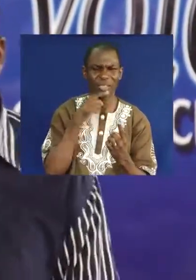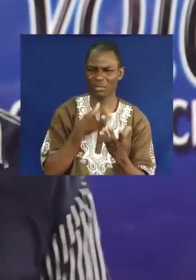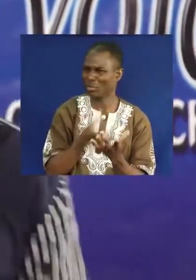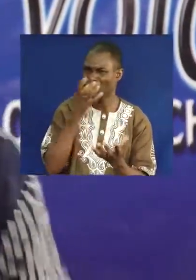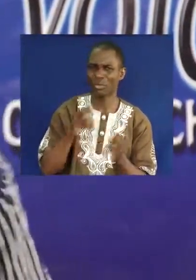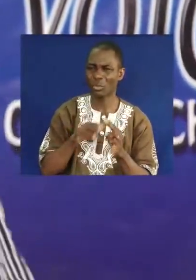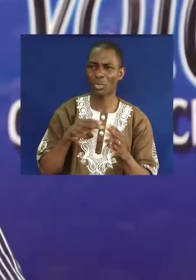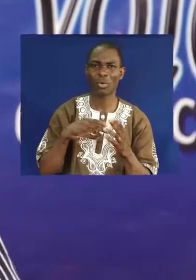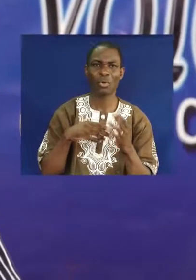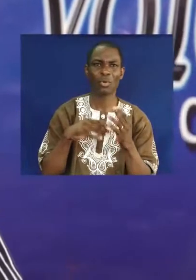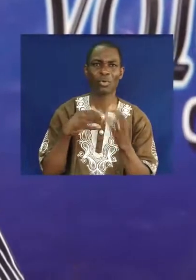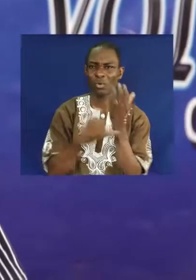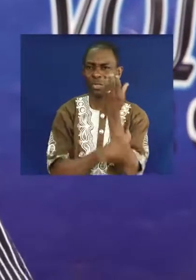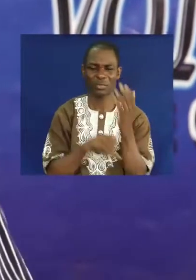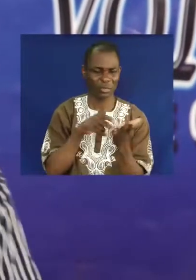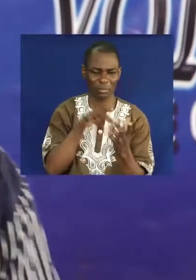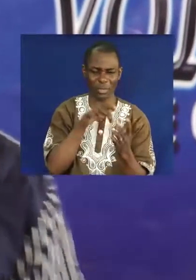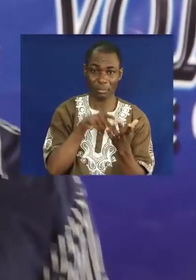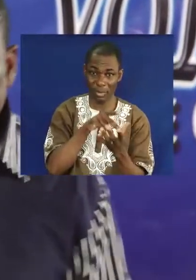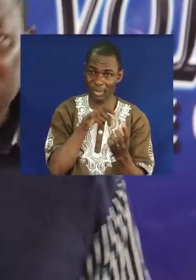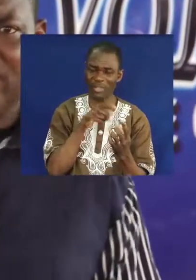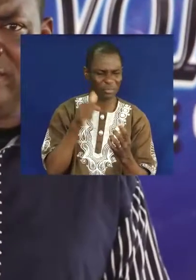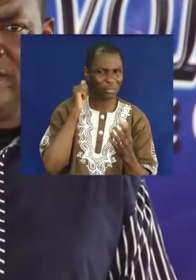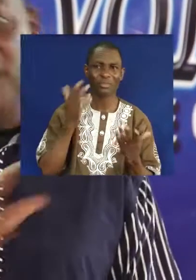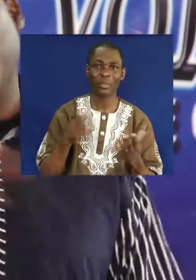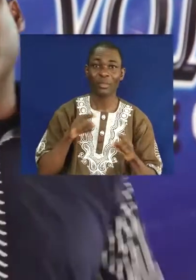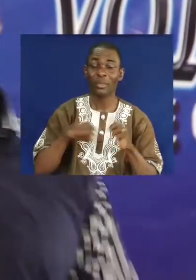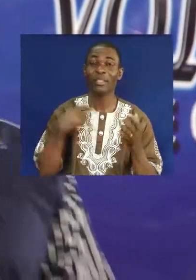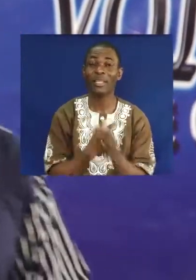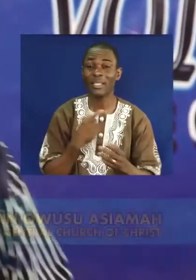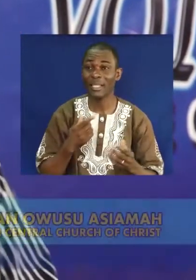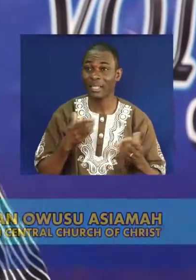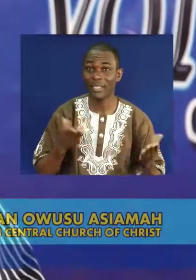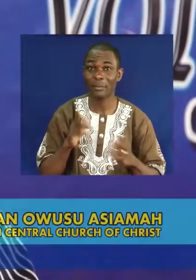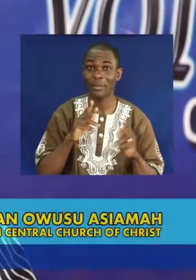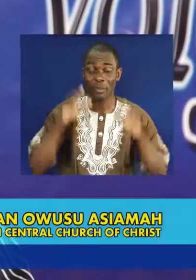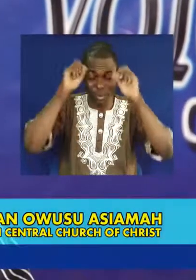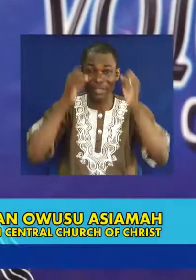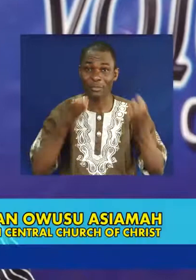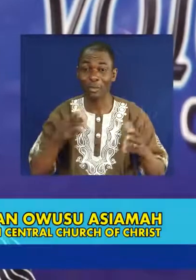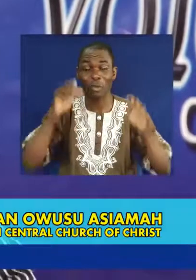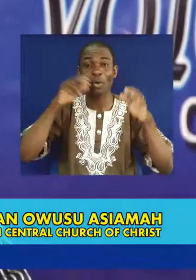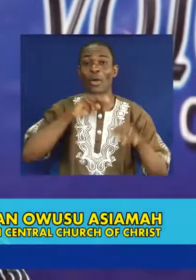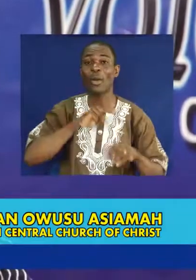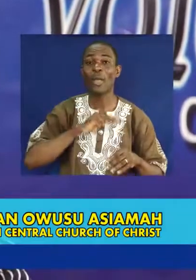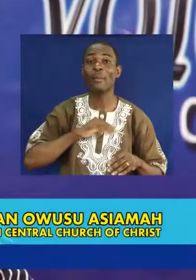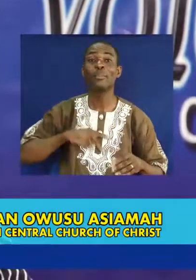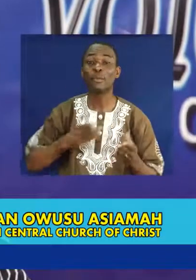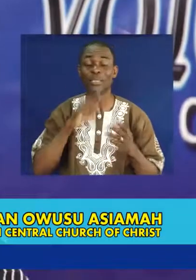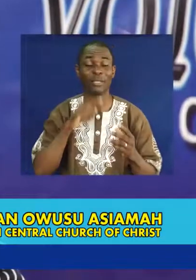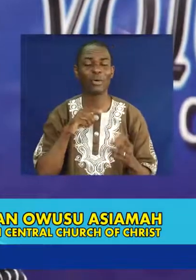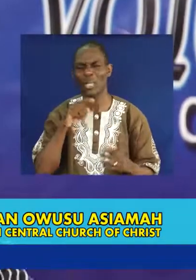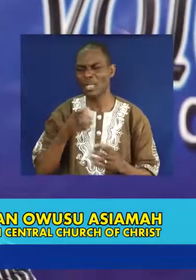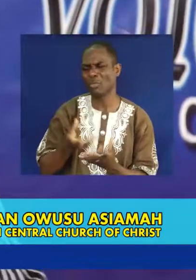ben eno wo Ghana ha a wo so wo sika nti ye tua de ka wo so wonye enka eduru me ne